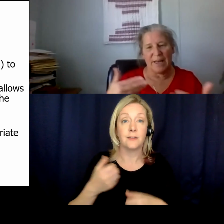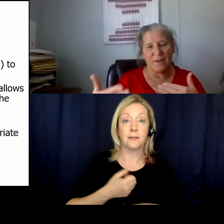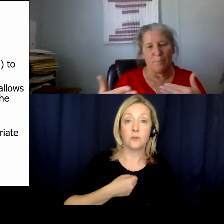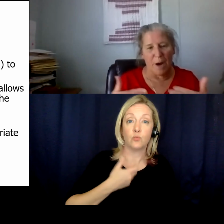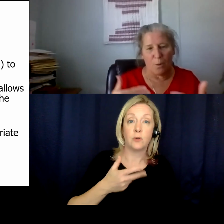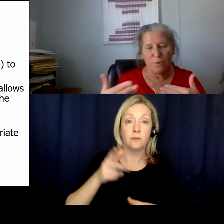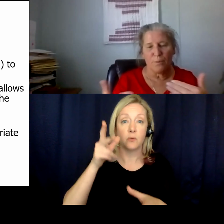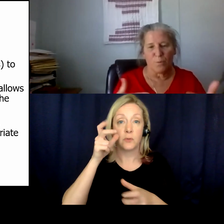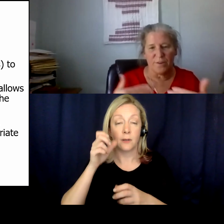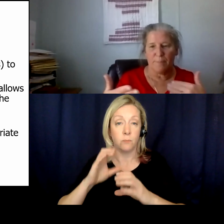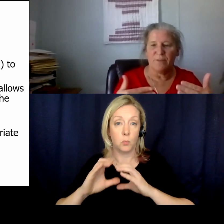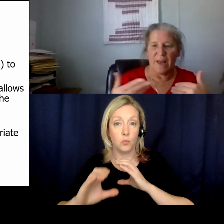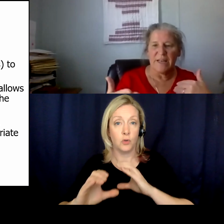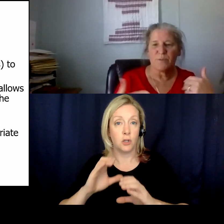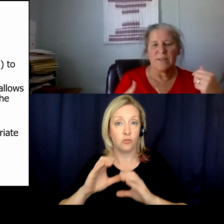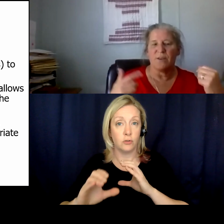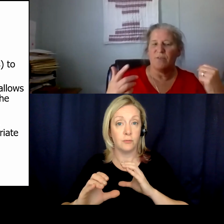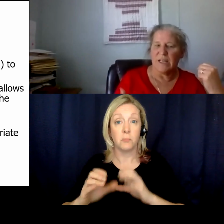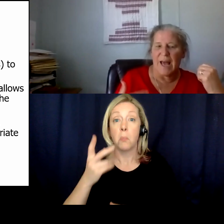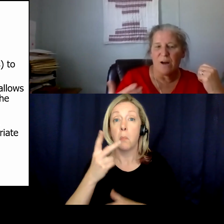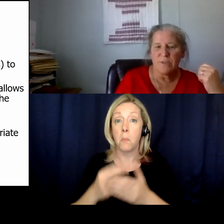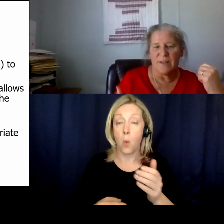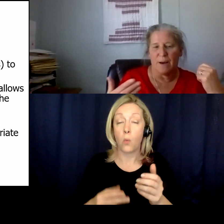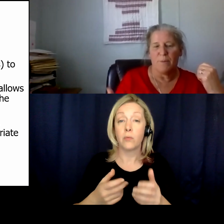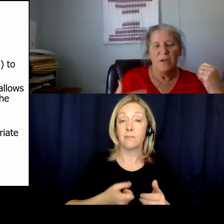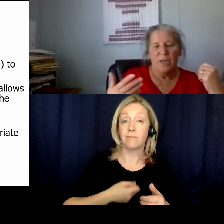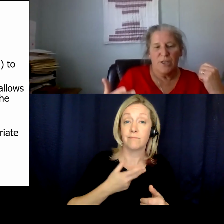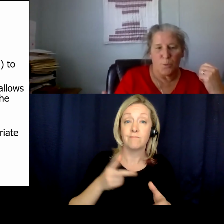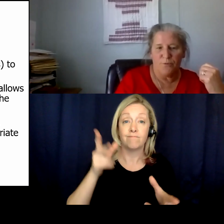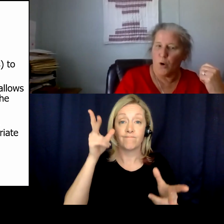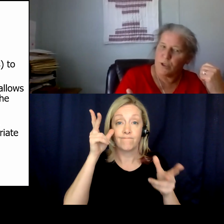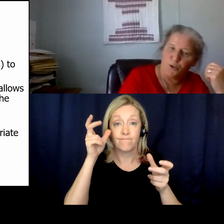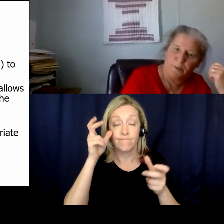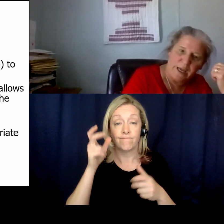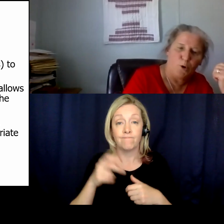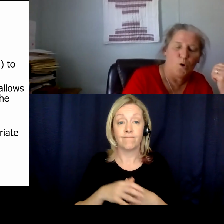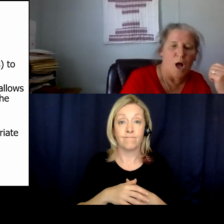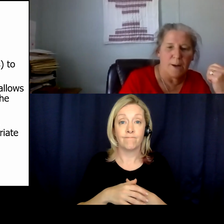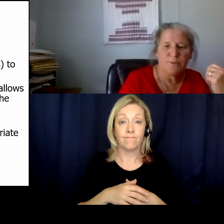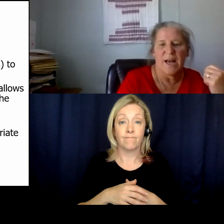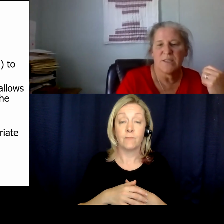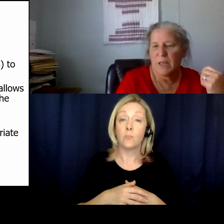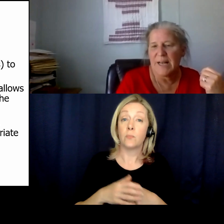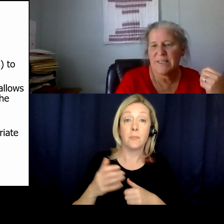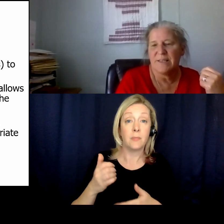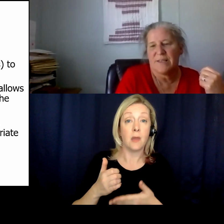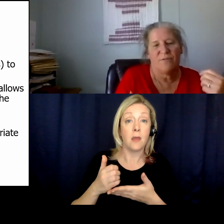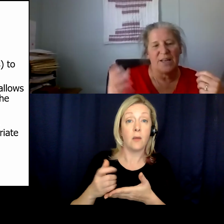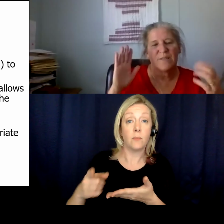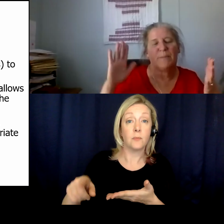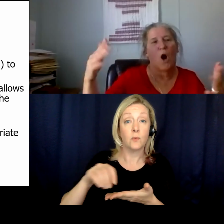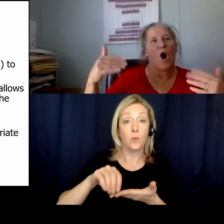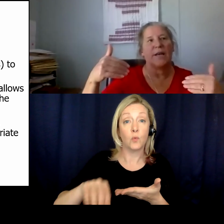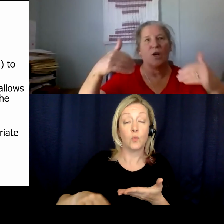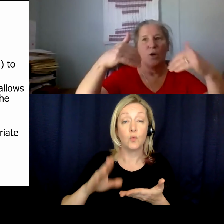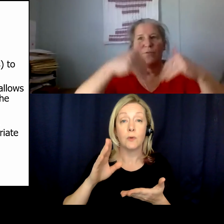we're getting into both receptive and expressive, and it allows them to refer to people, objects, places, and